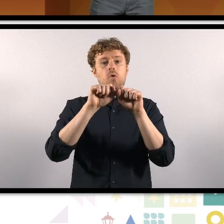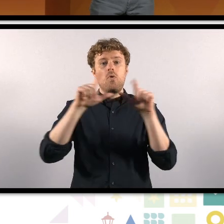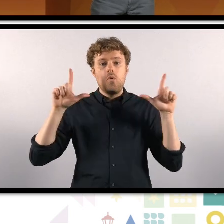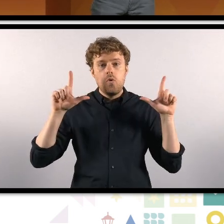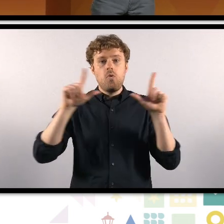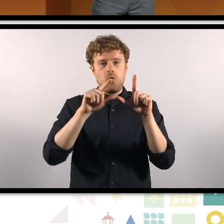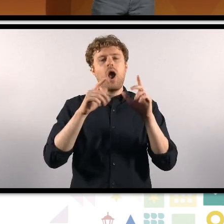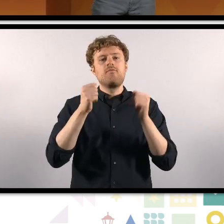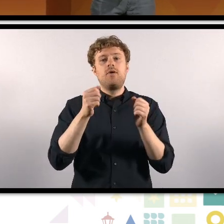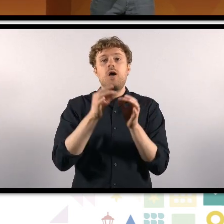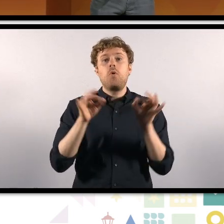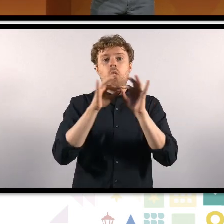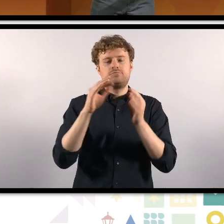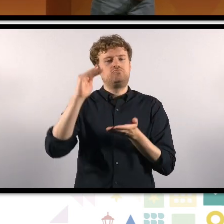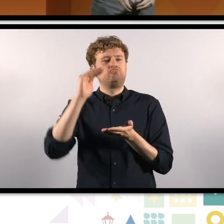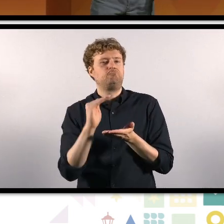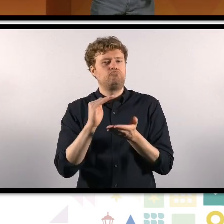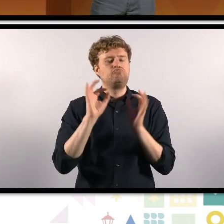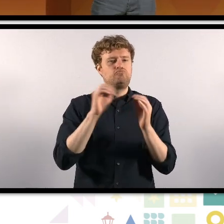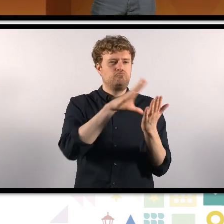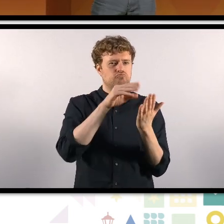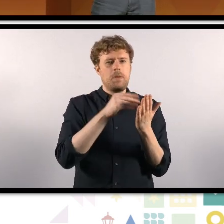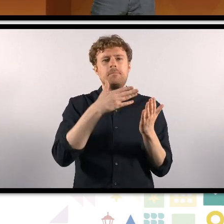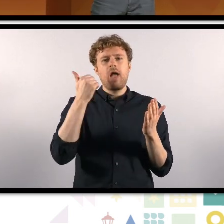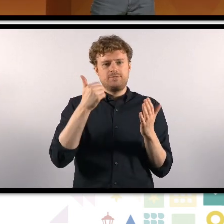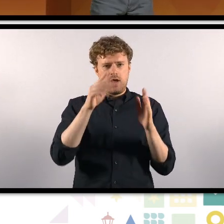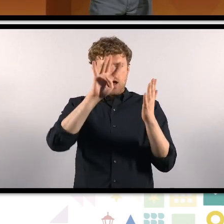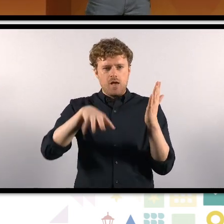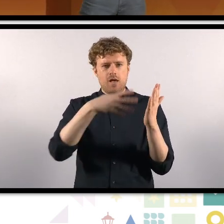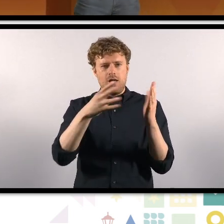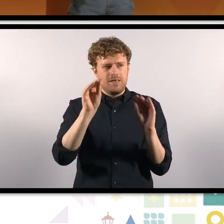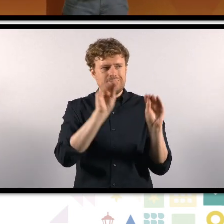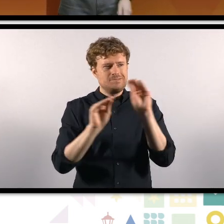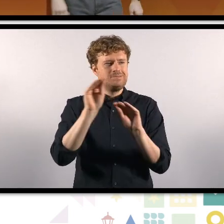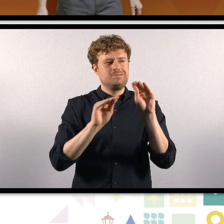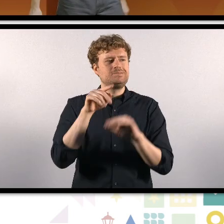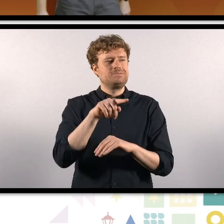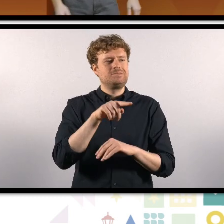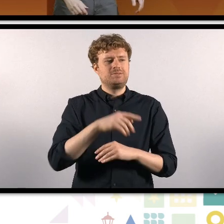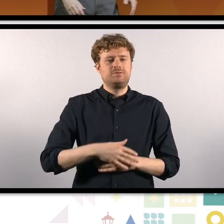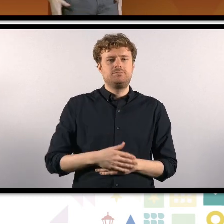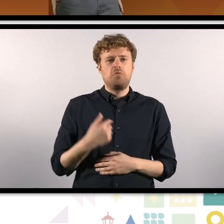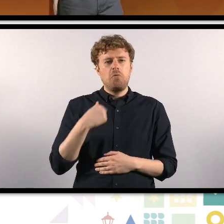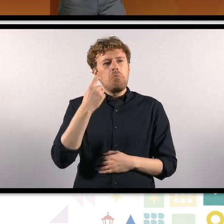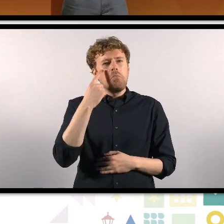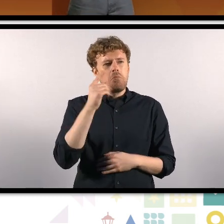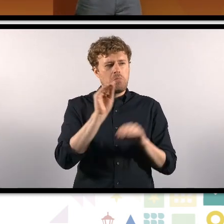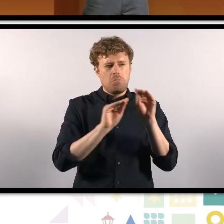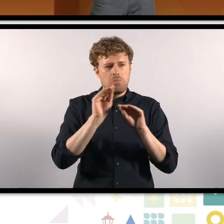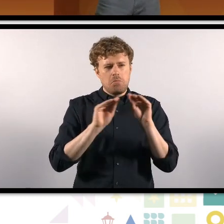we experimented with that. And wow, it was difficult, definitely not an easy task.